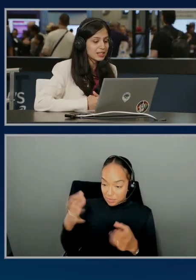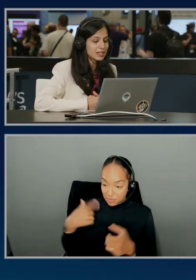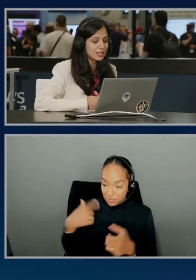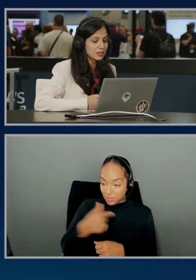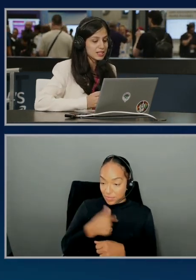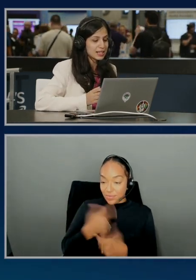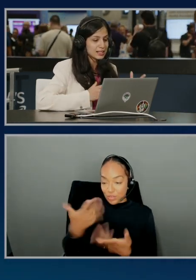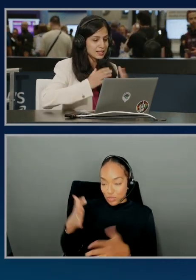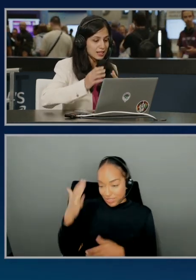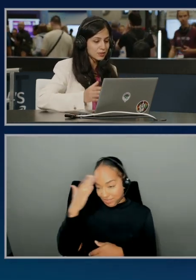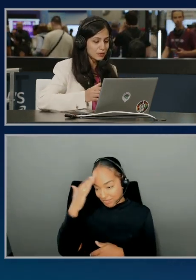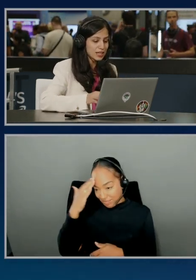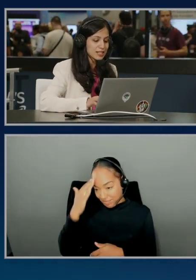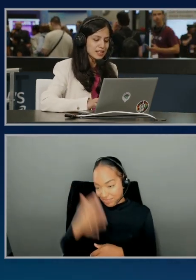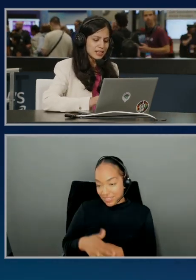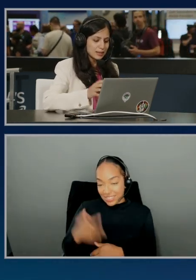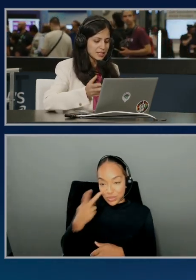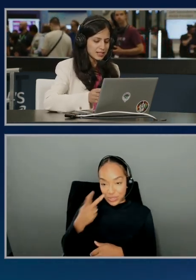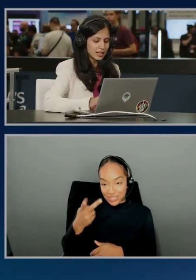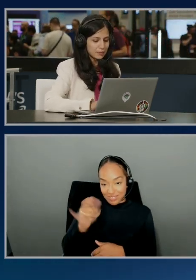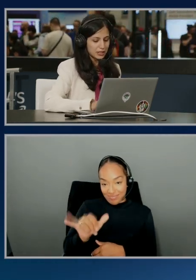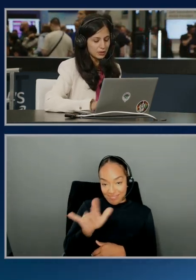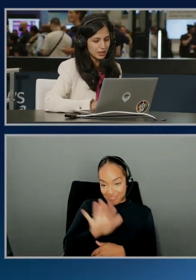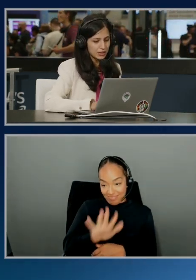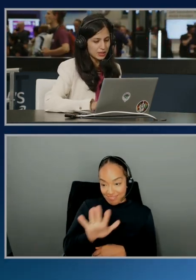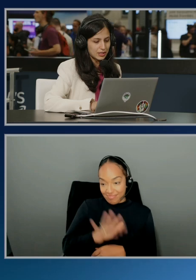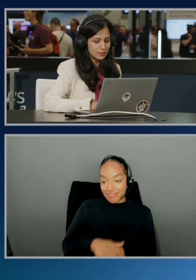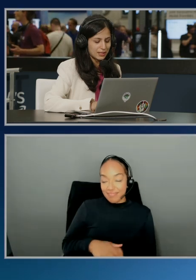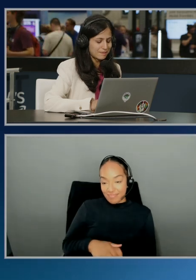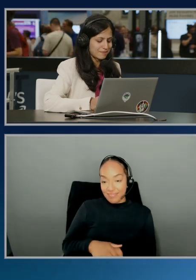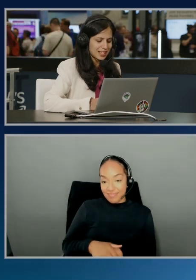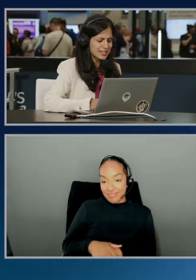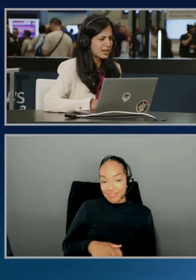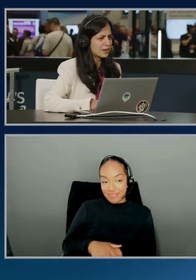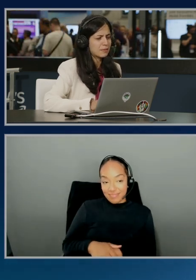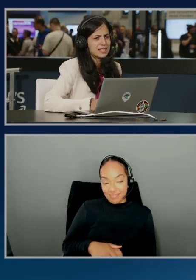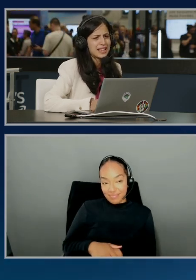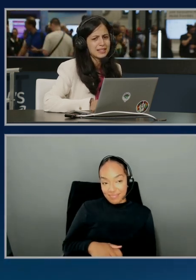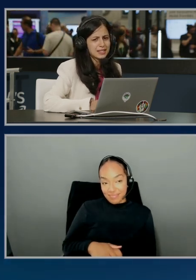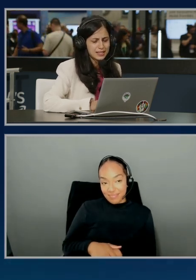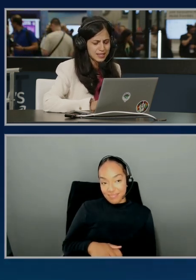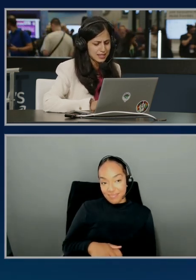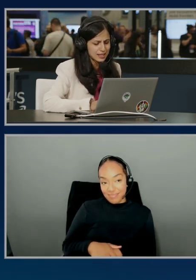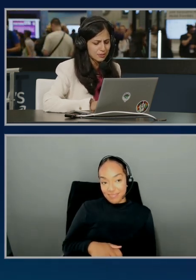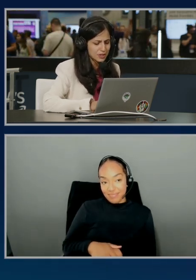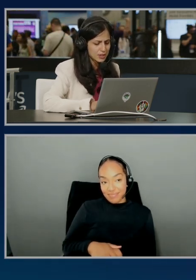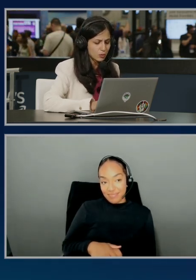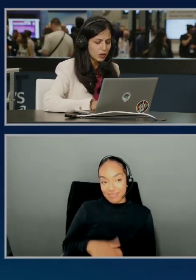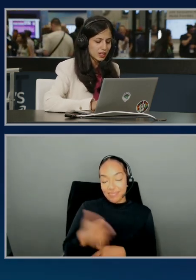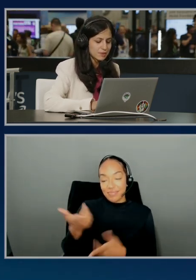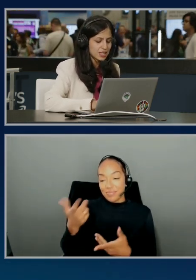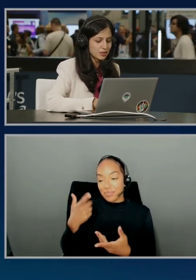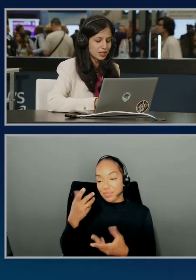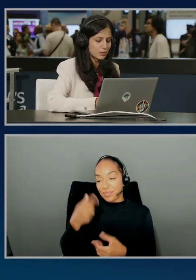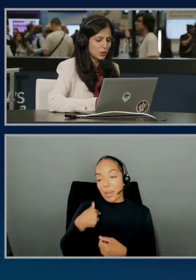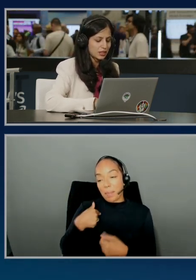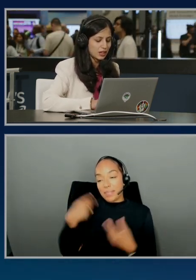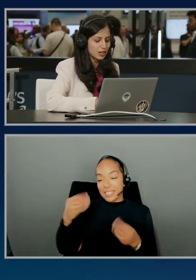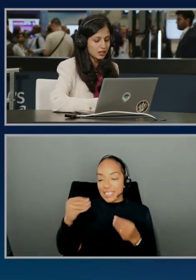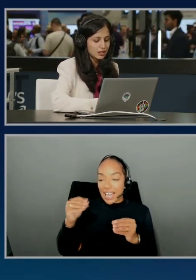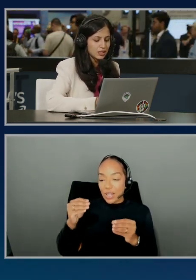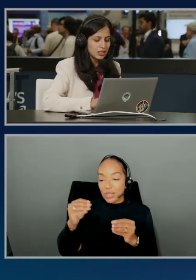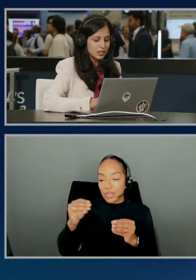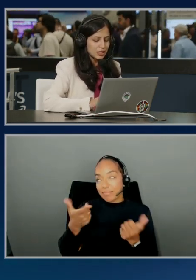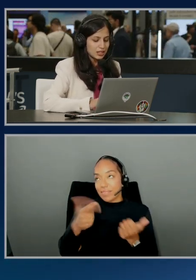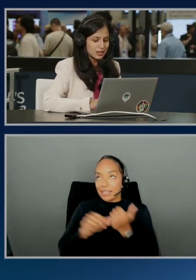with it. It looks like this interface. Let me start by talking to it about, I'm a sales assistant. I'm doing some work. I'm saying, OK, what